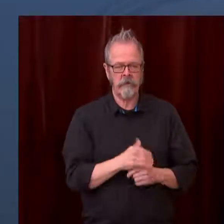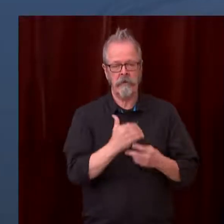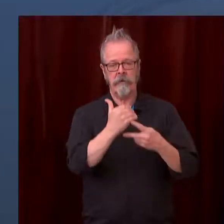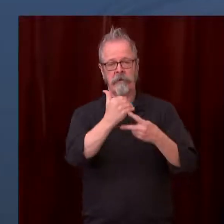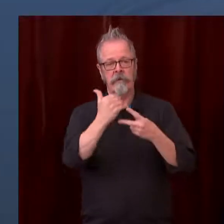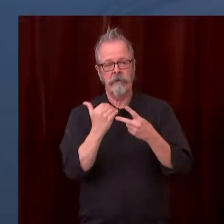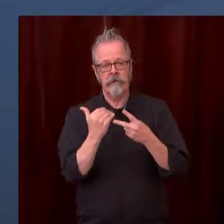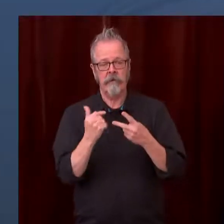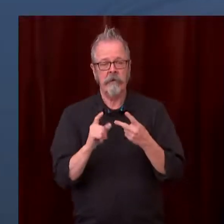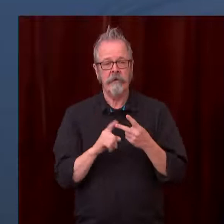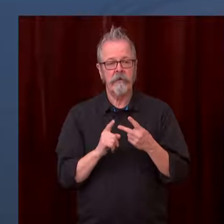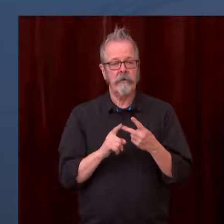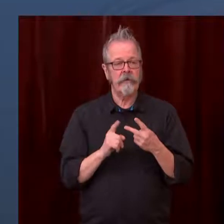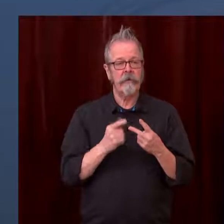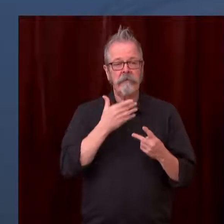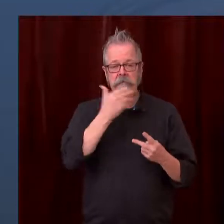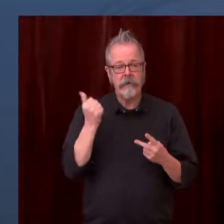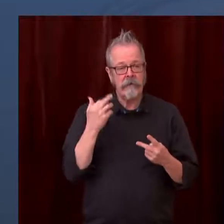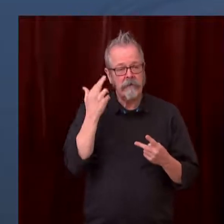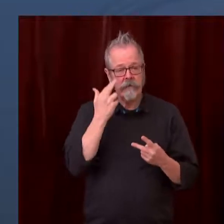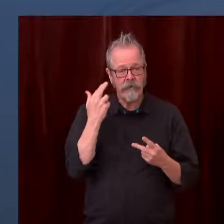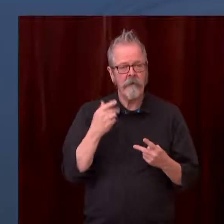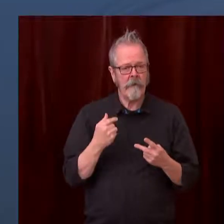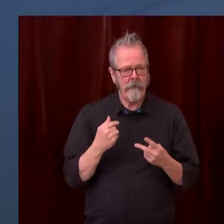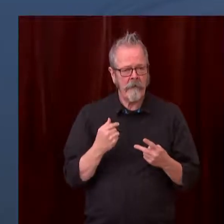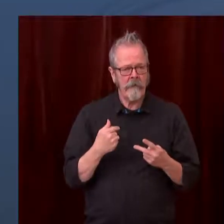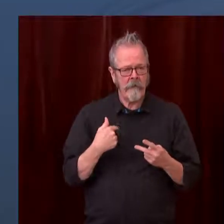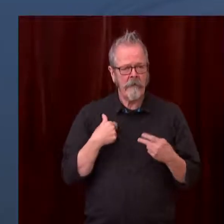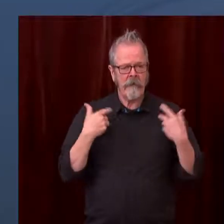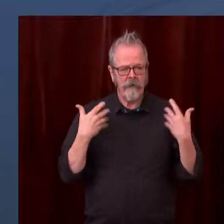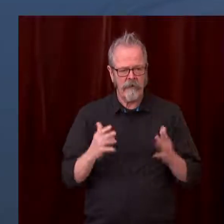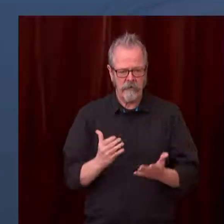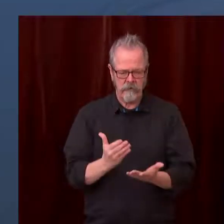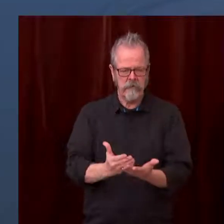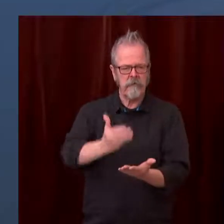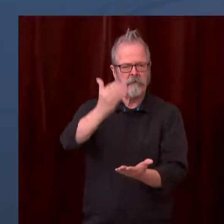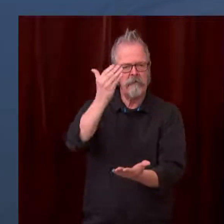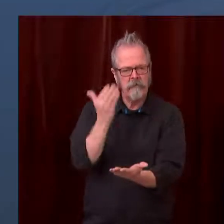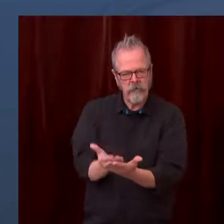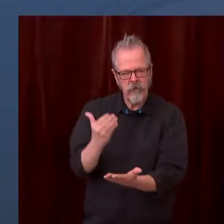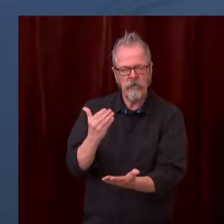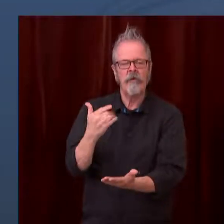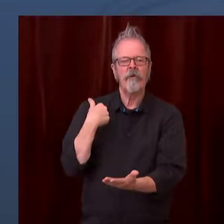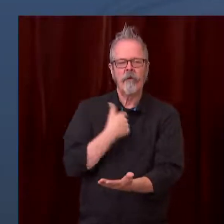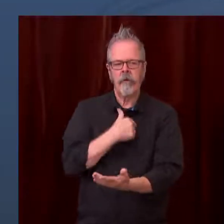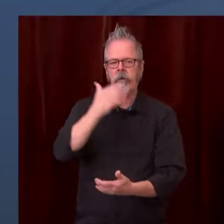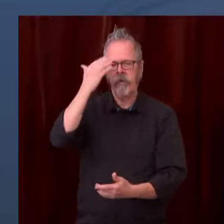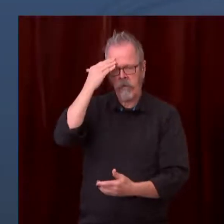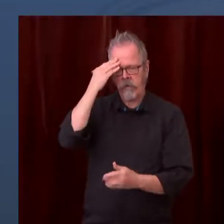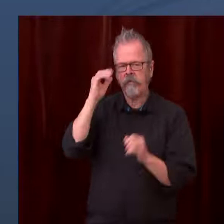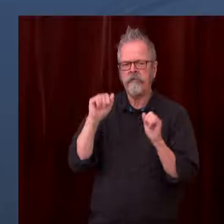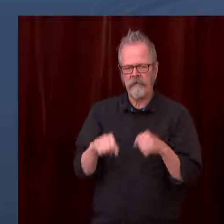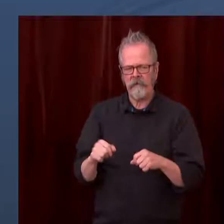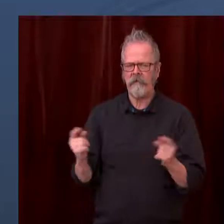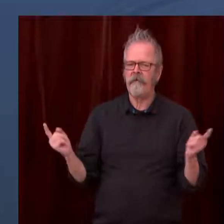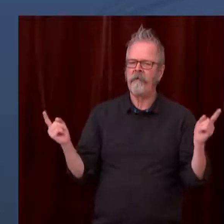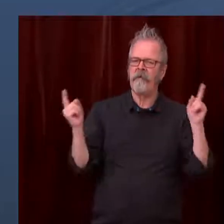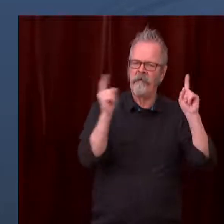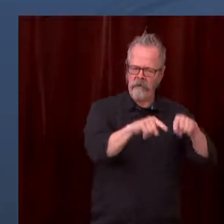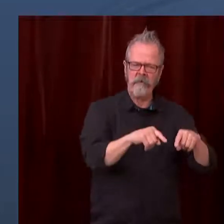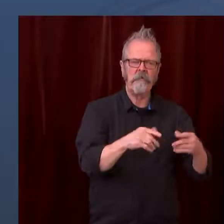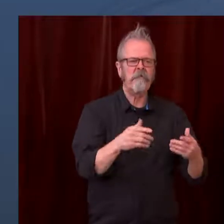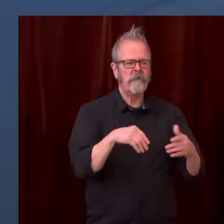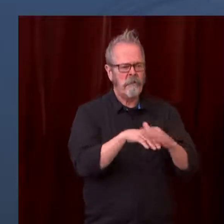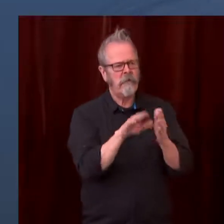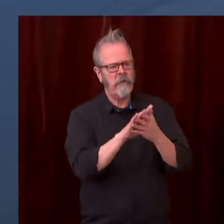accomplished across our state with safety when we use the protocols that we know that work in the